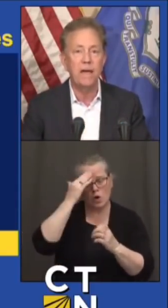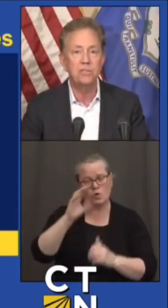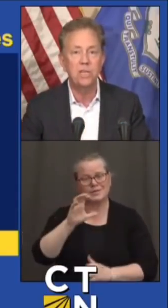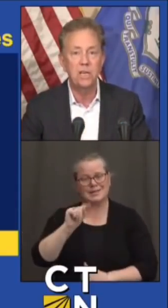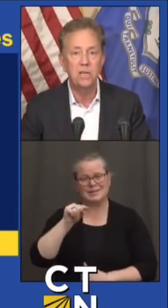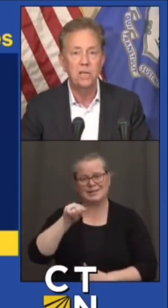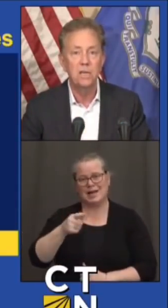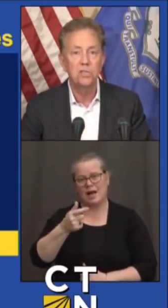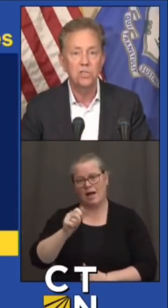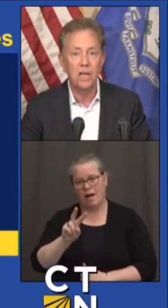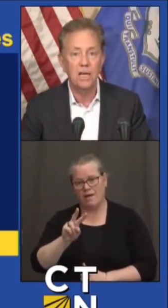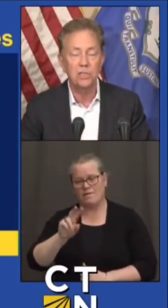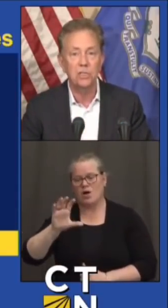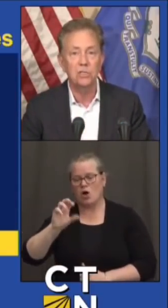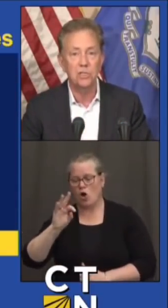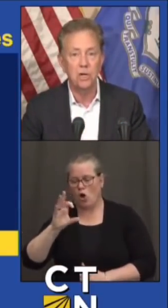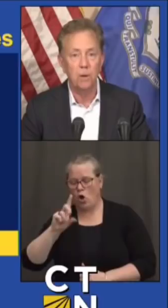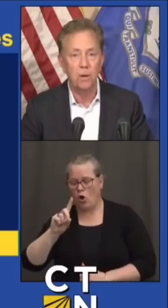COVID